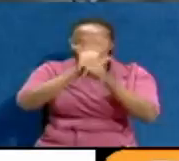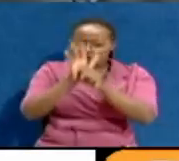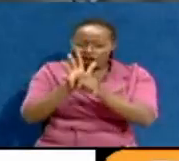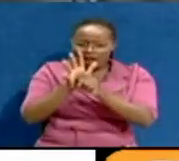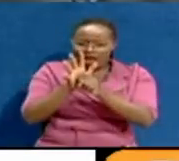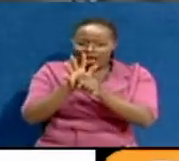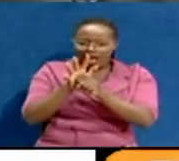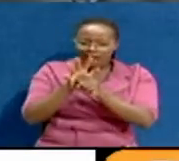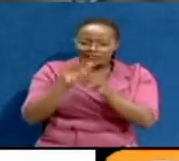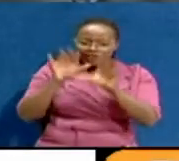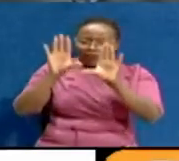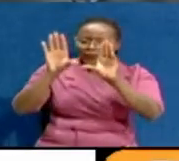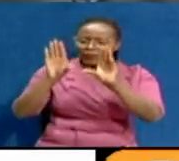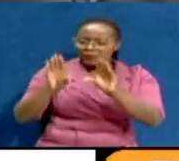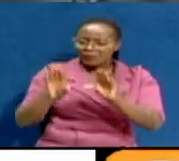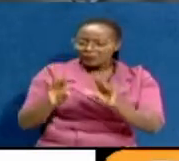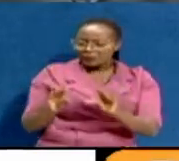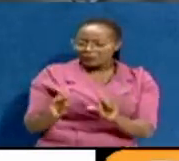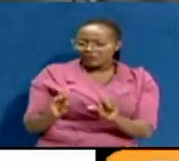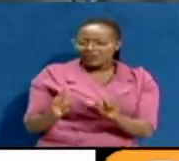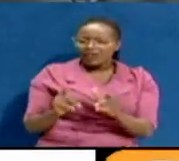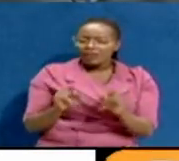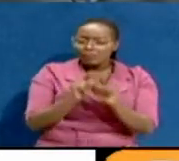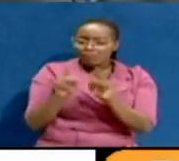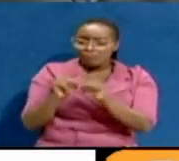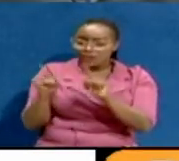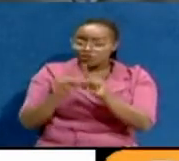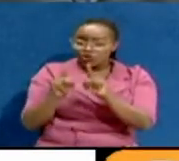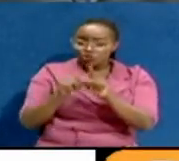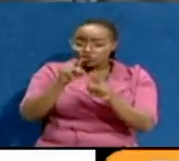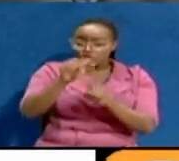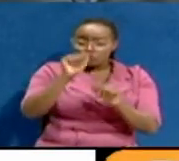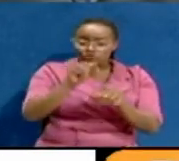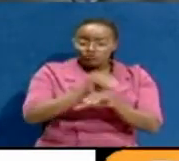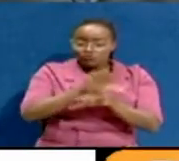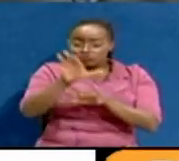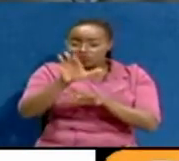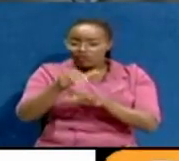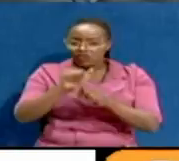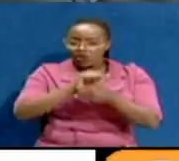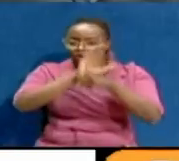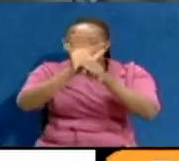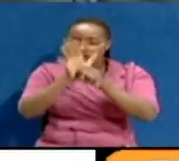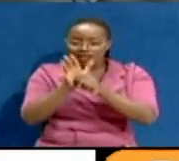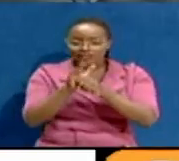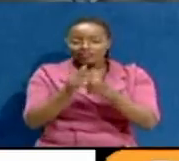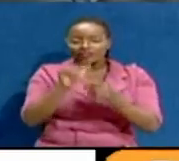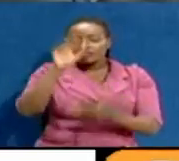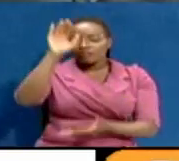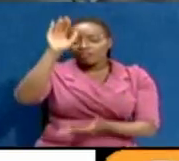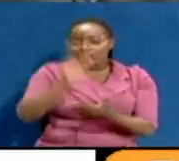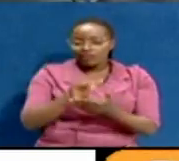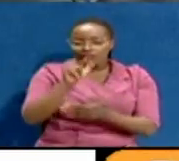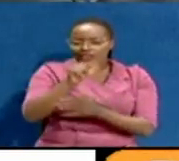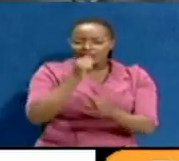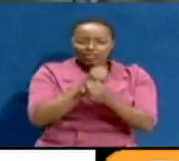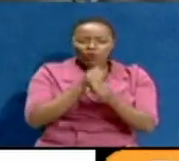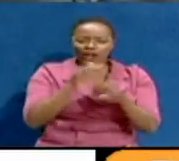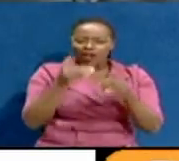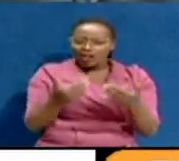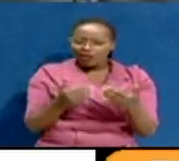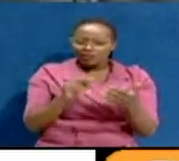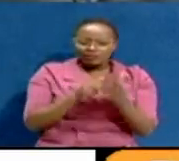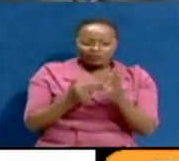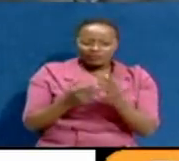attack lessens dramatically, but also the chance of you passing on COVID should you contract it also goes down. How does that work? That